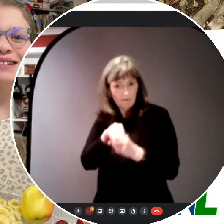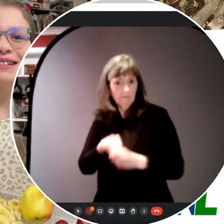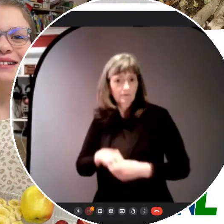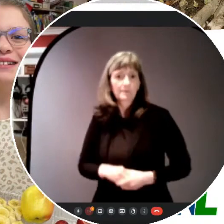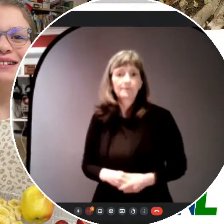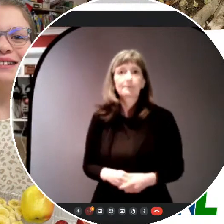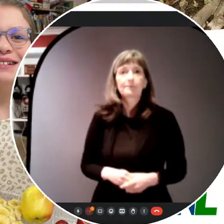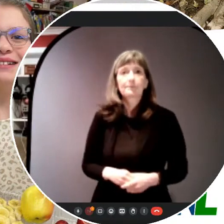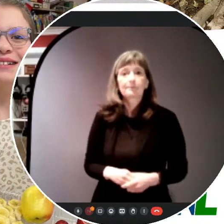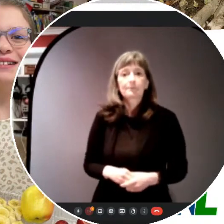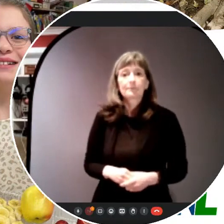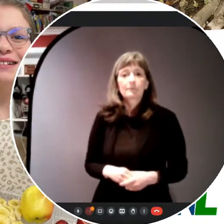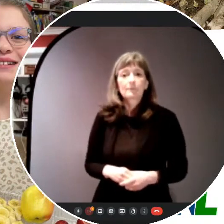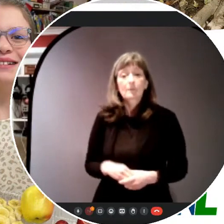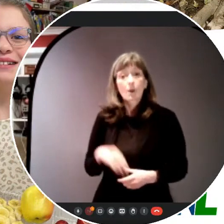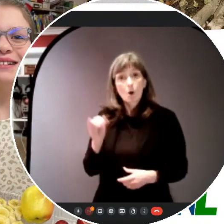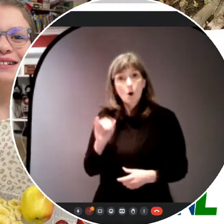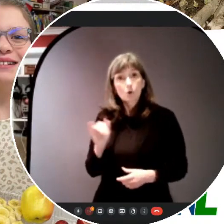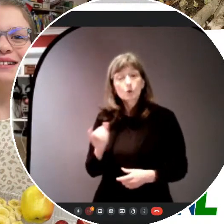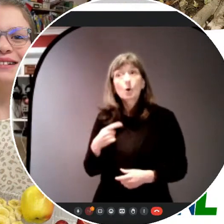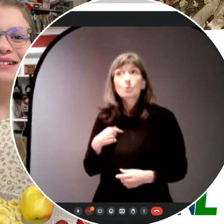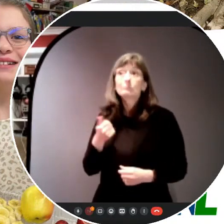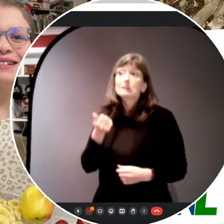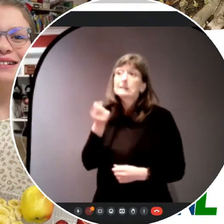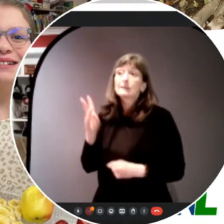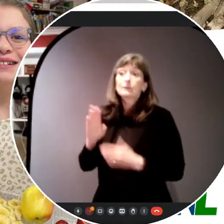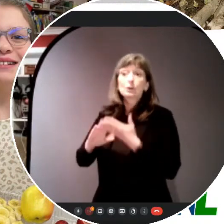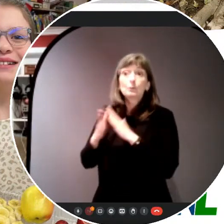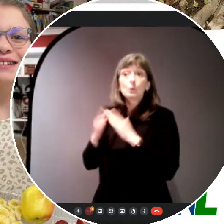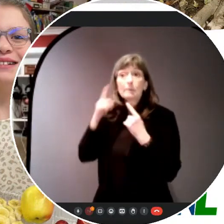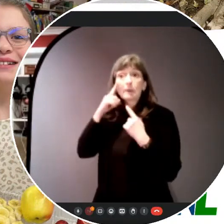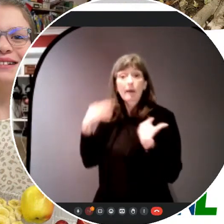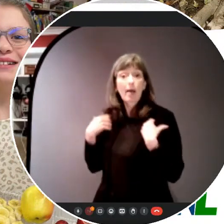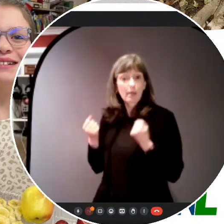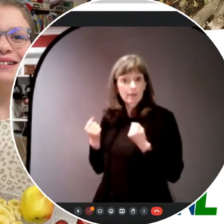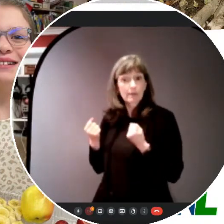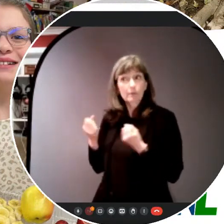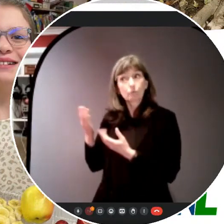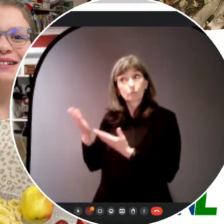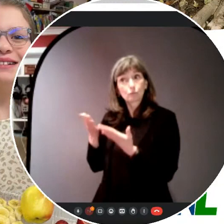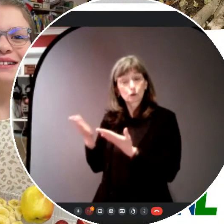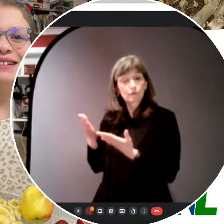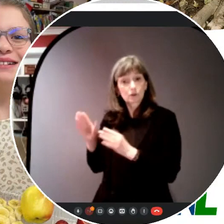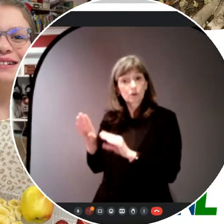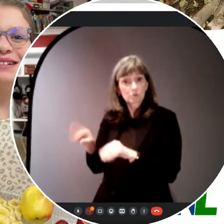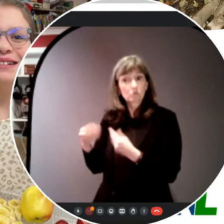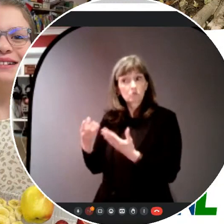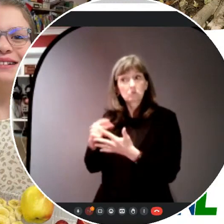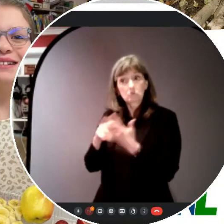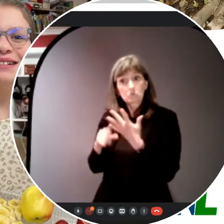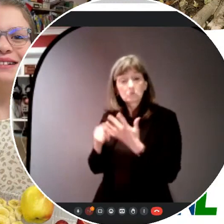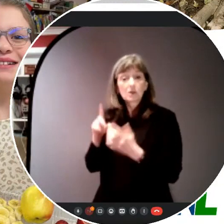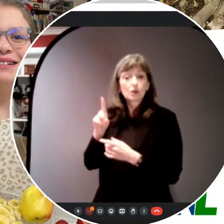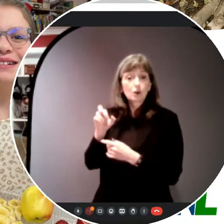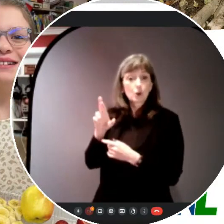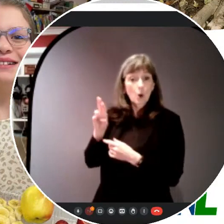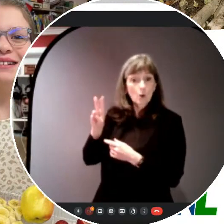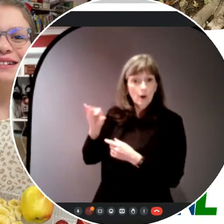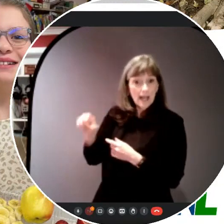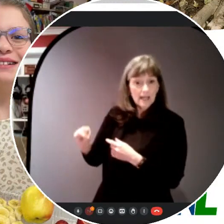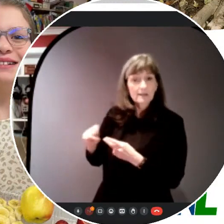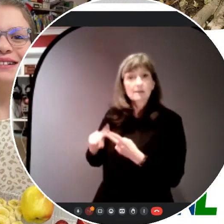continue, just to name a couple, to promote various community mental health services, which is very important, like Doorways and Bridge the